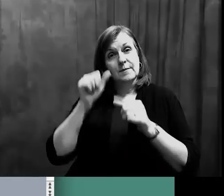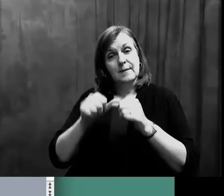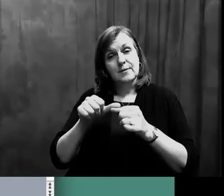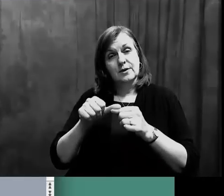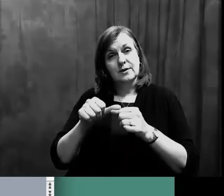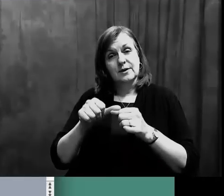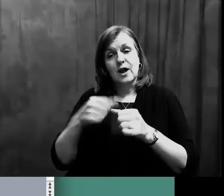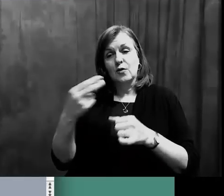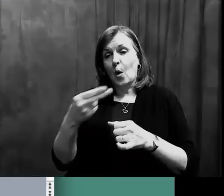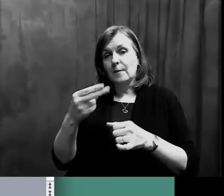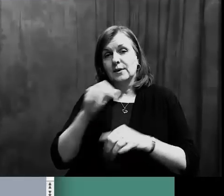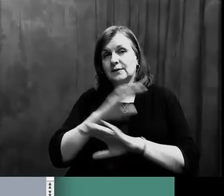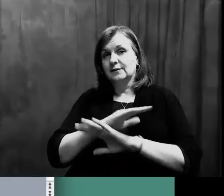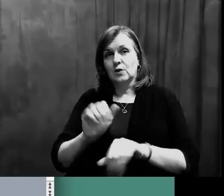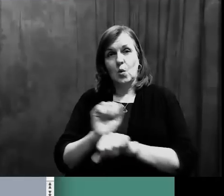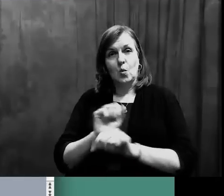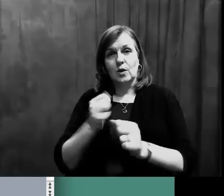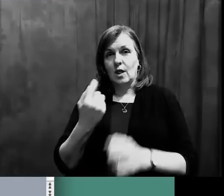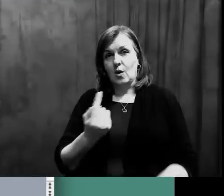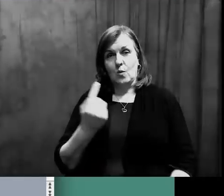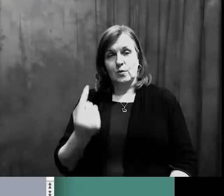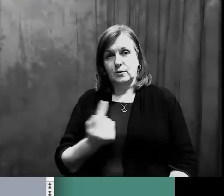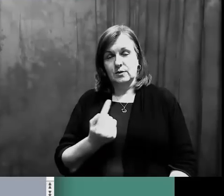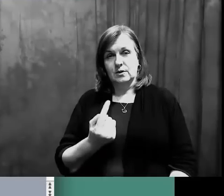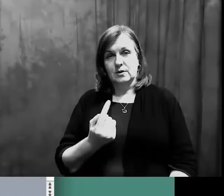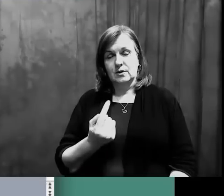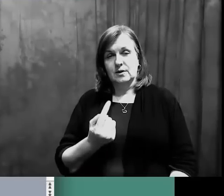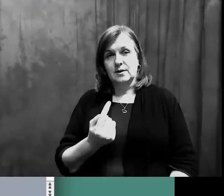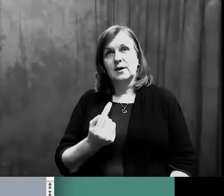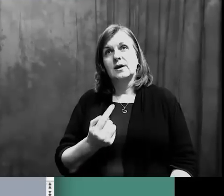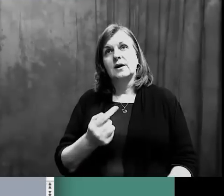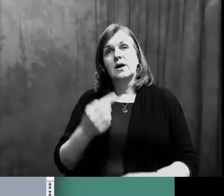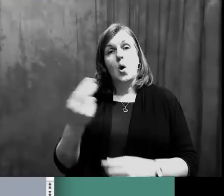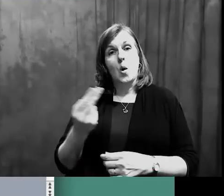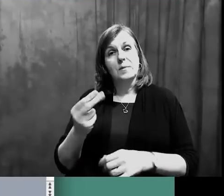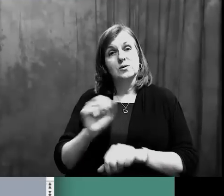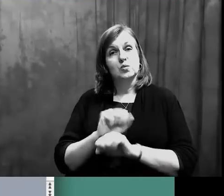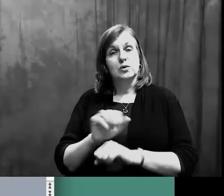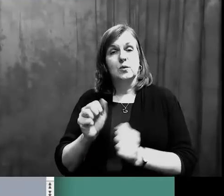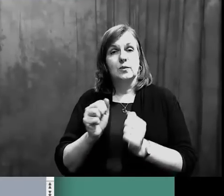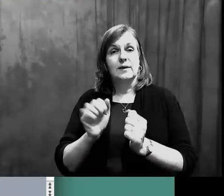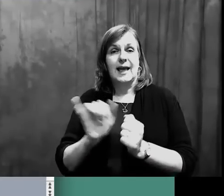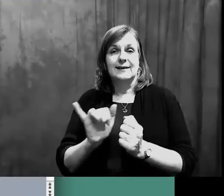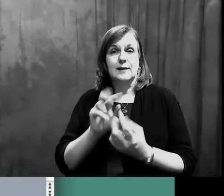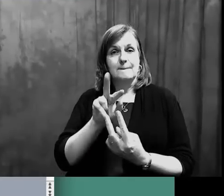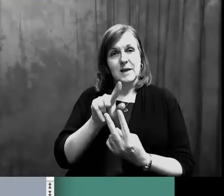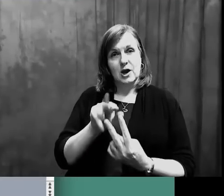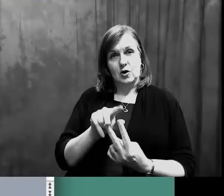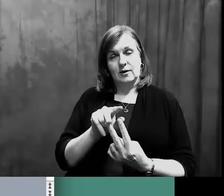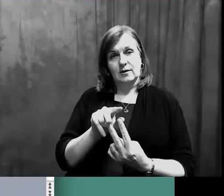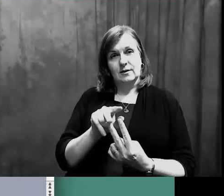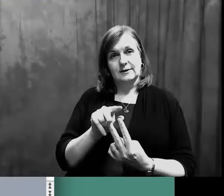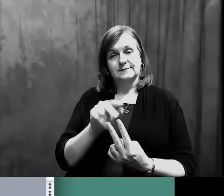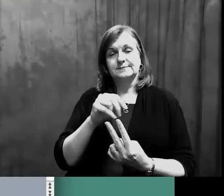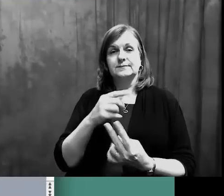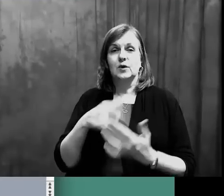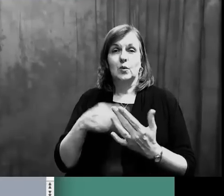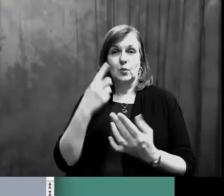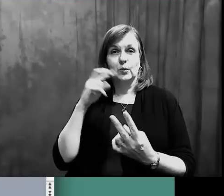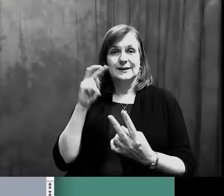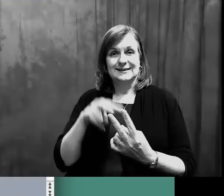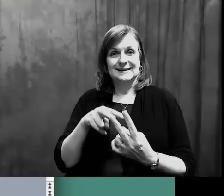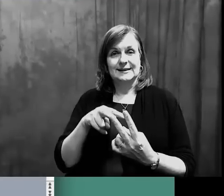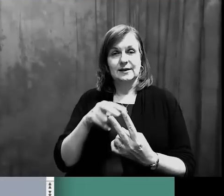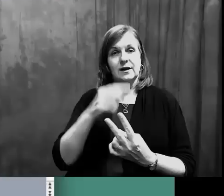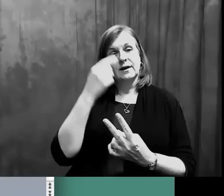consider is many of these hormones are not working alone. Okay, they're working as a